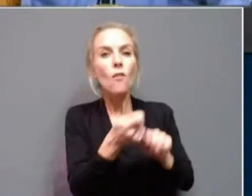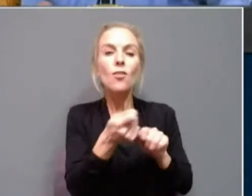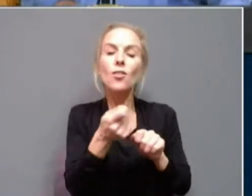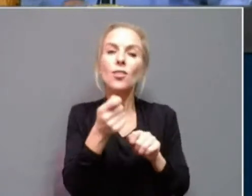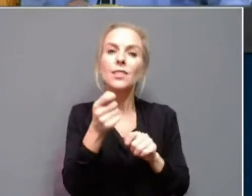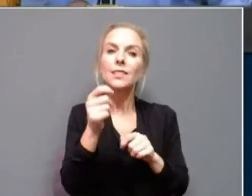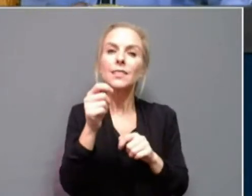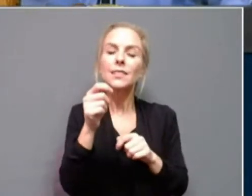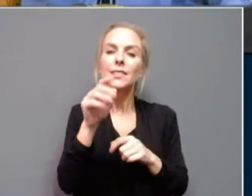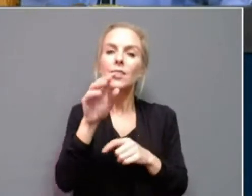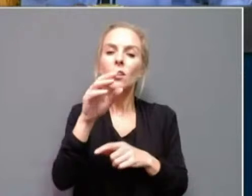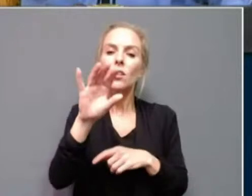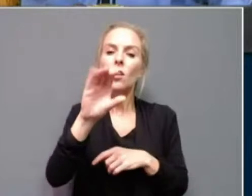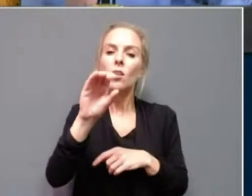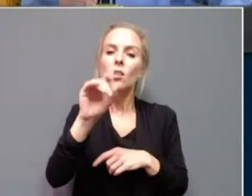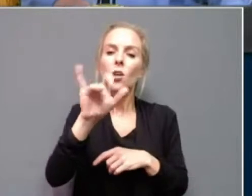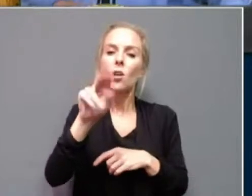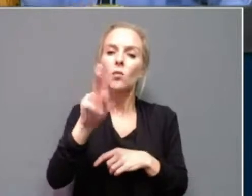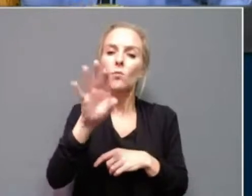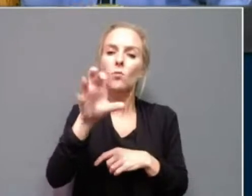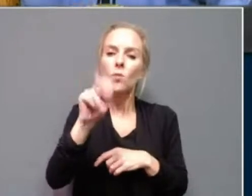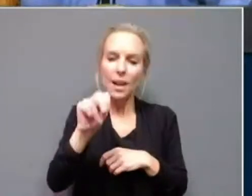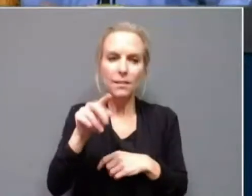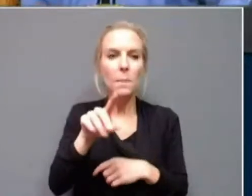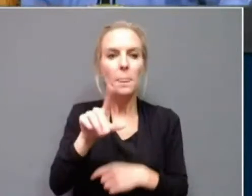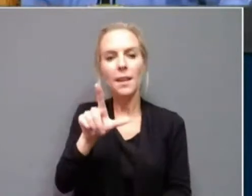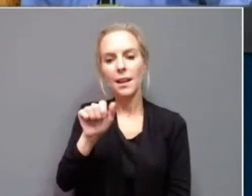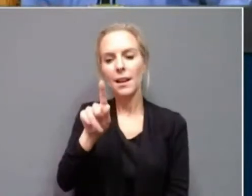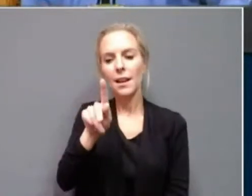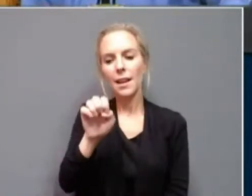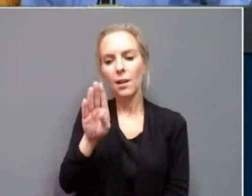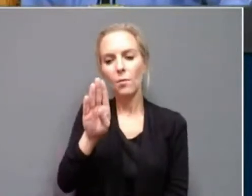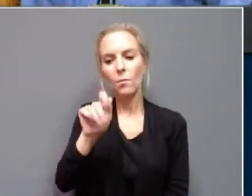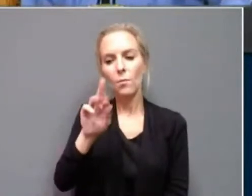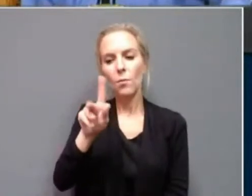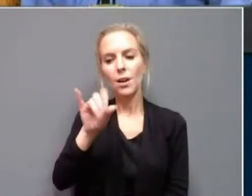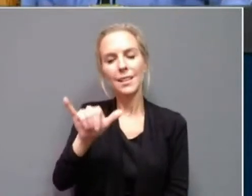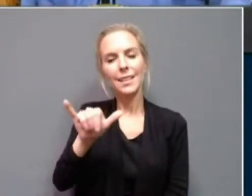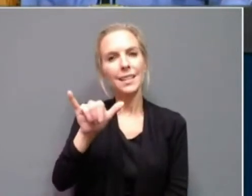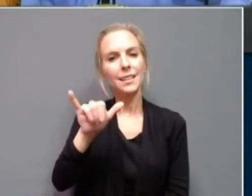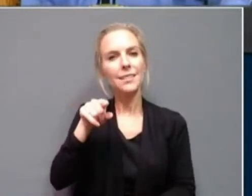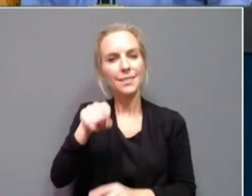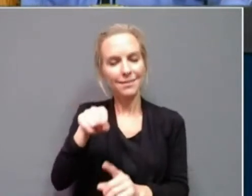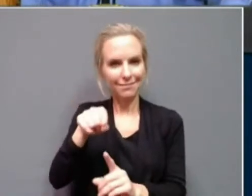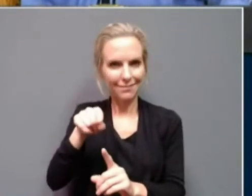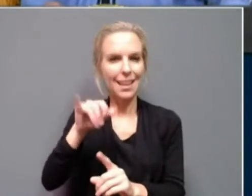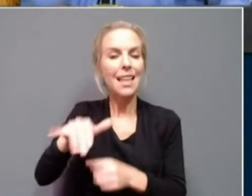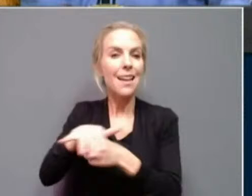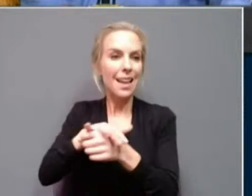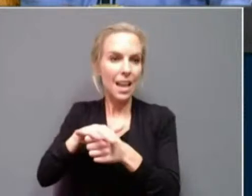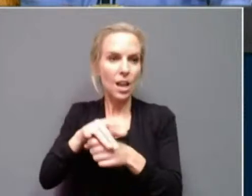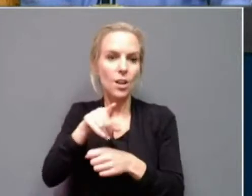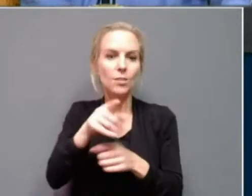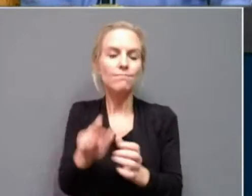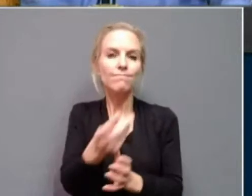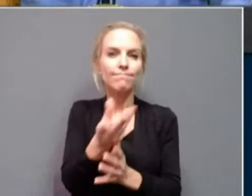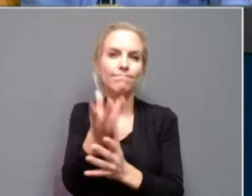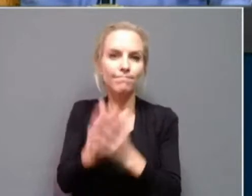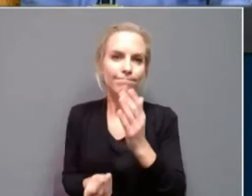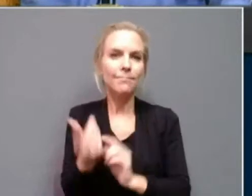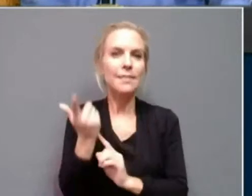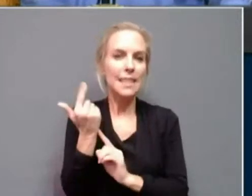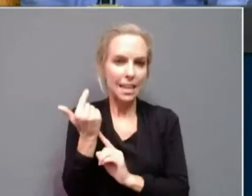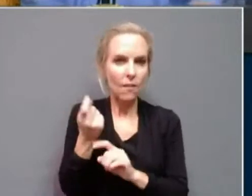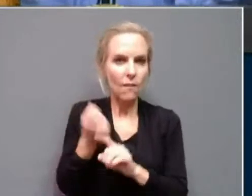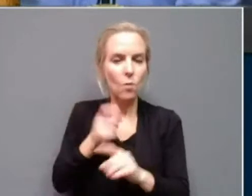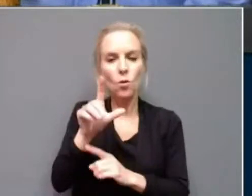as well as members of the Lyon County and Lake Barkley communities, to pay tribute to the Eddyville native who we lost a little over a year ago from a rare